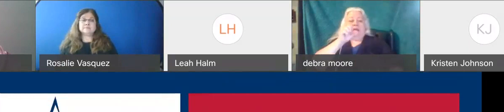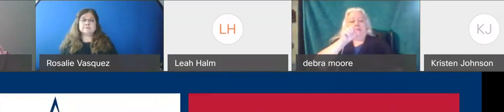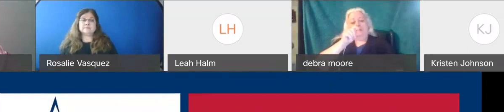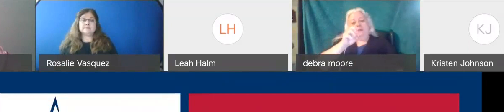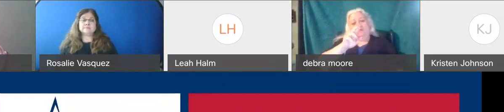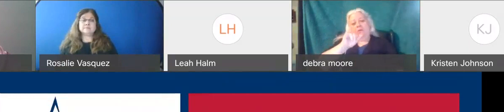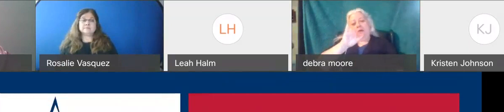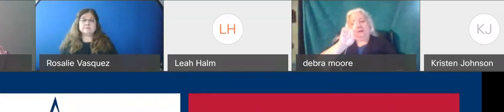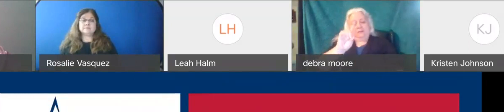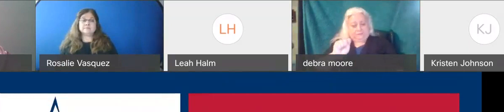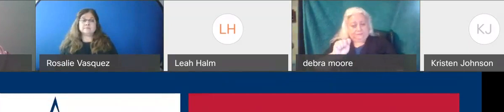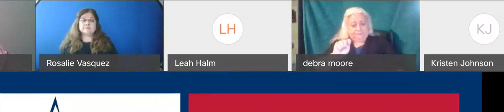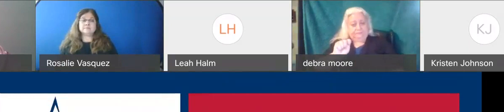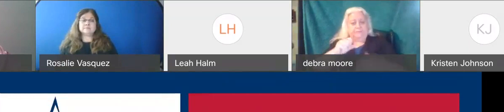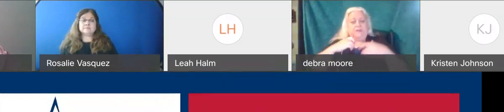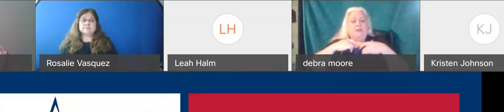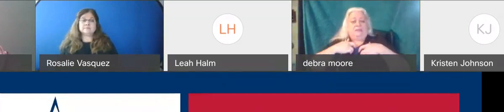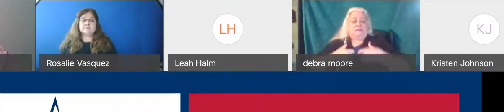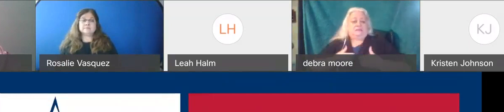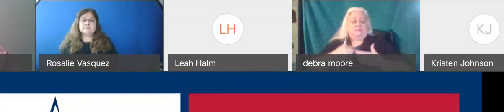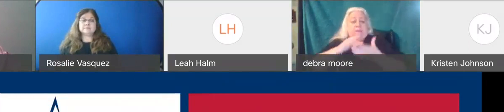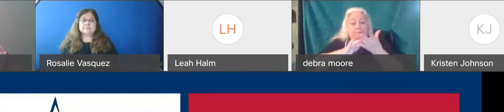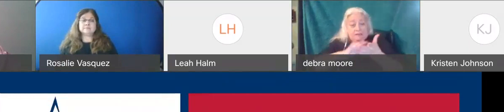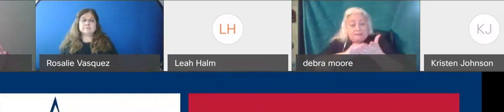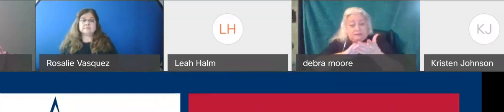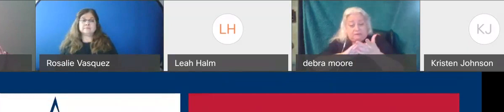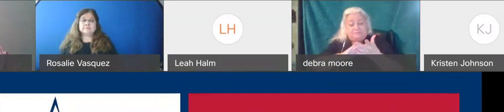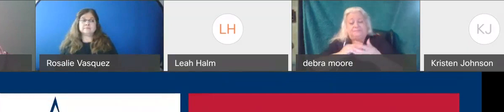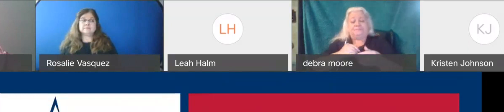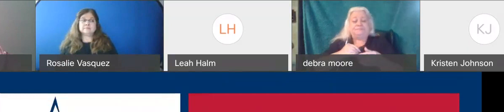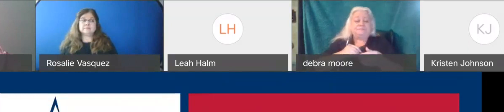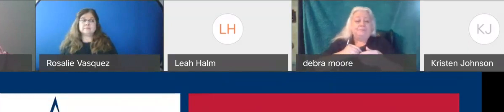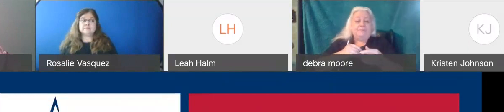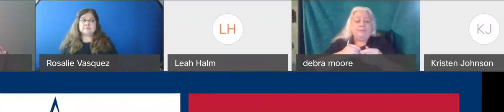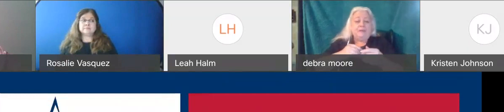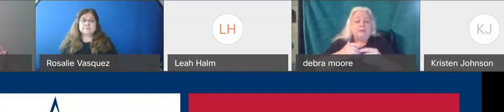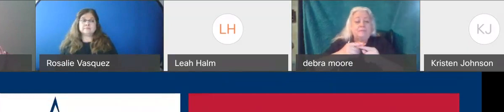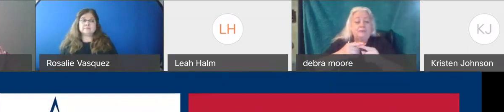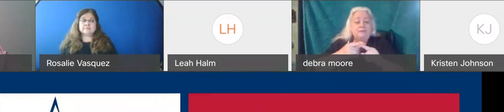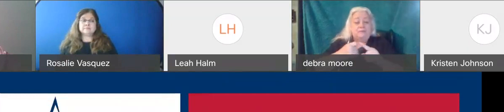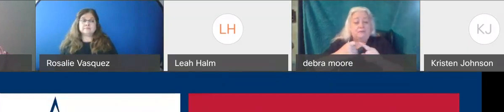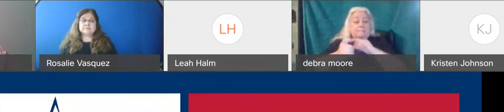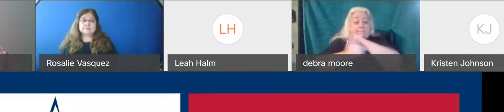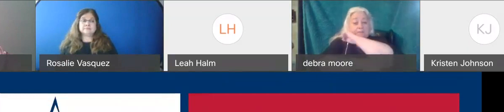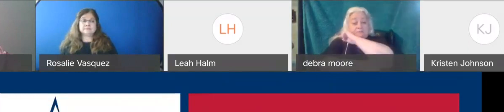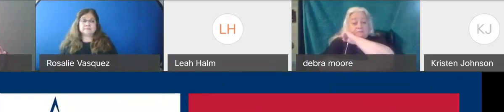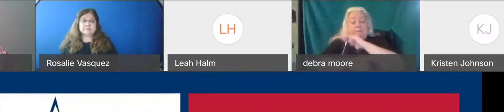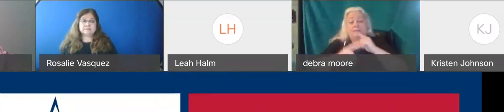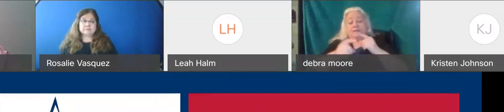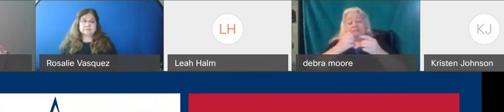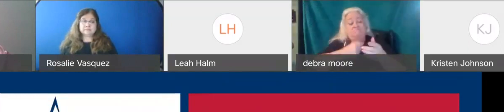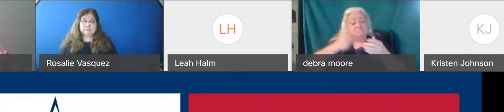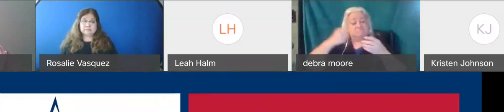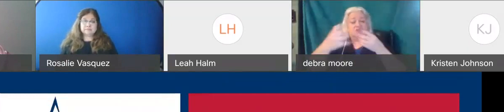depressants, and stimulants. The possession of these can range in penalties from a misdemeanor to severe felony charges based